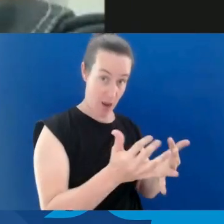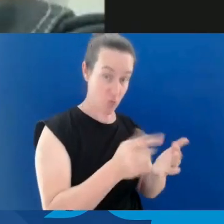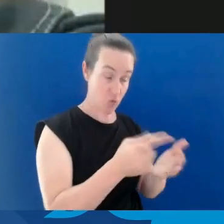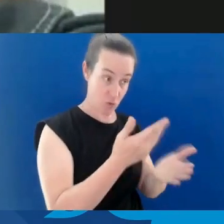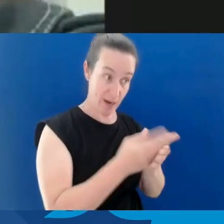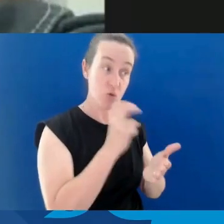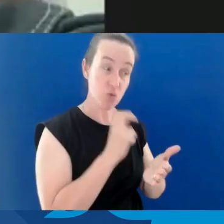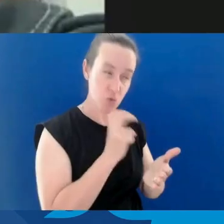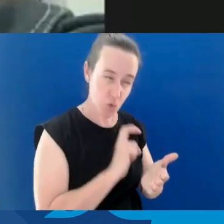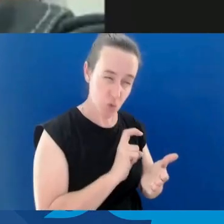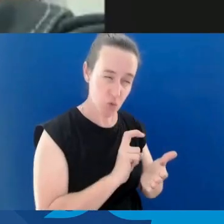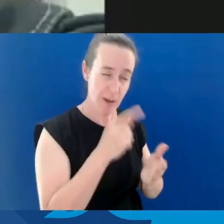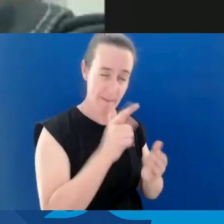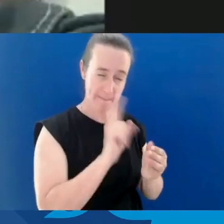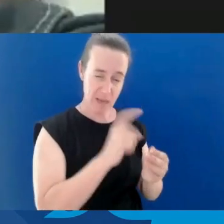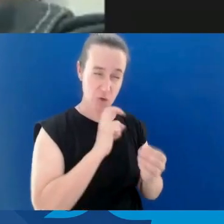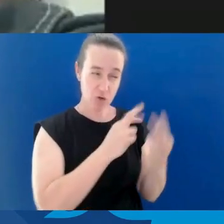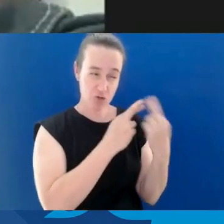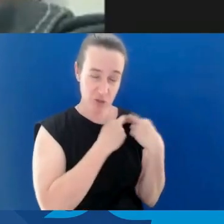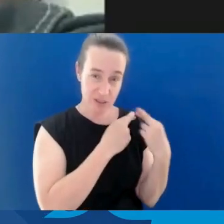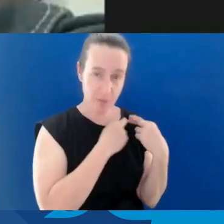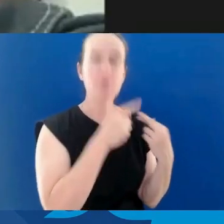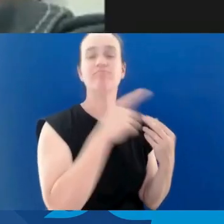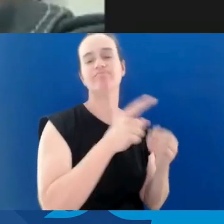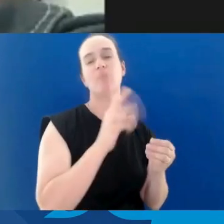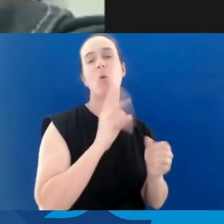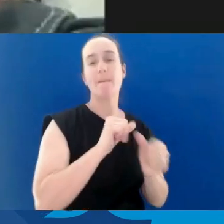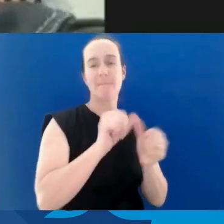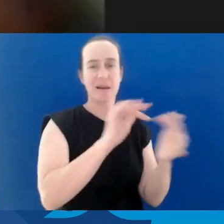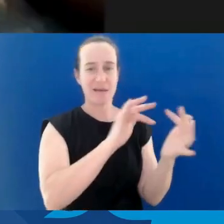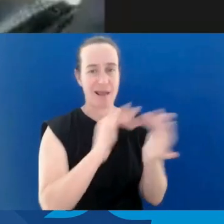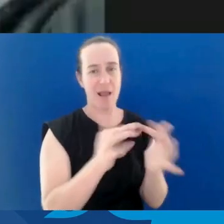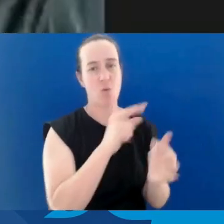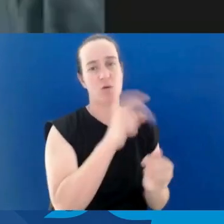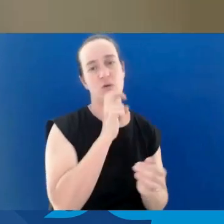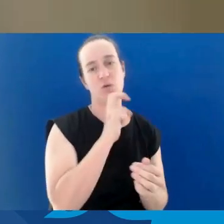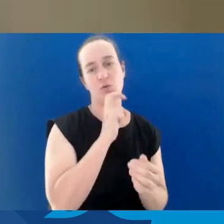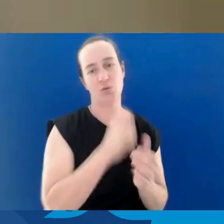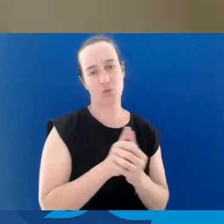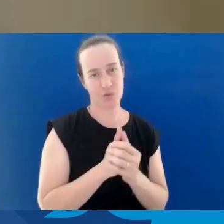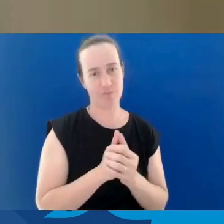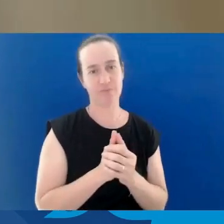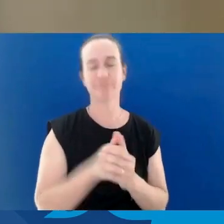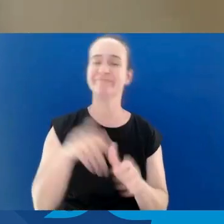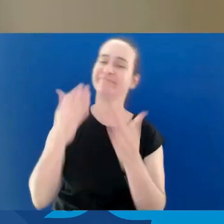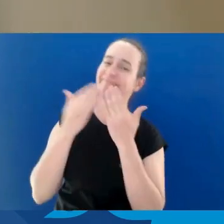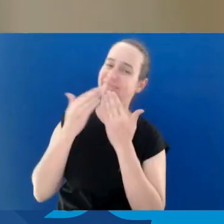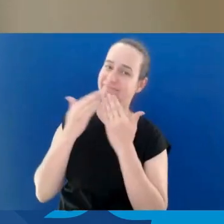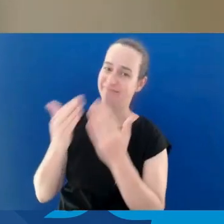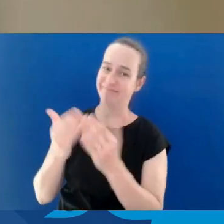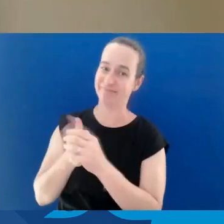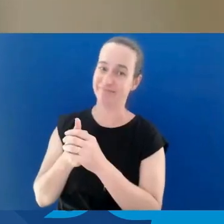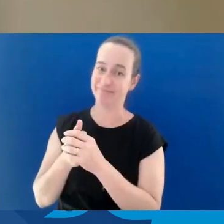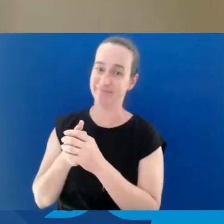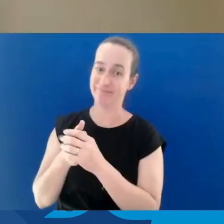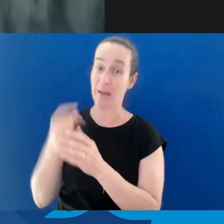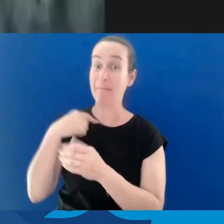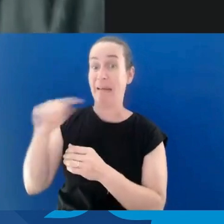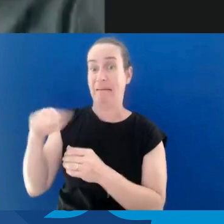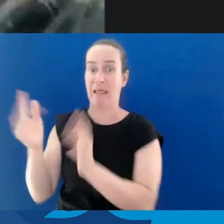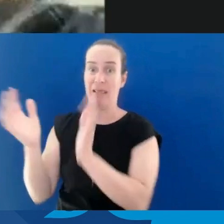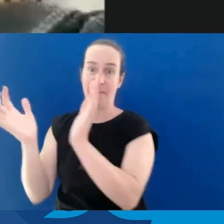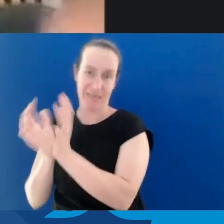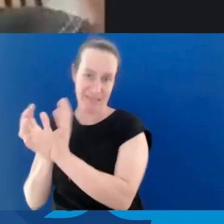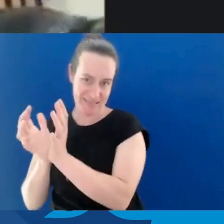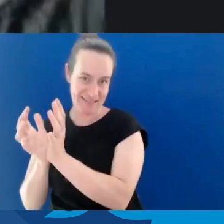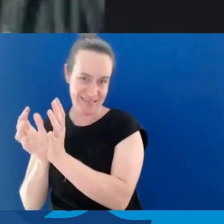use of anything that you might have, including the drug use. Thank you. Thank you so much. I'm having another meeting. I'm joining